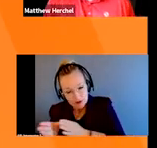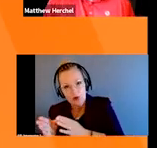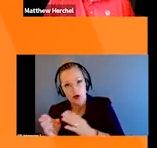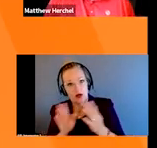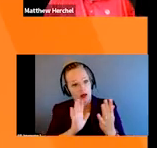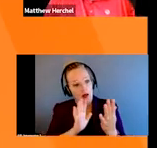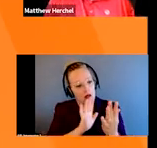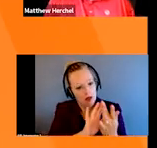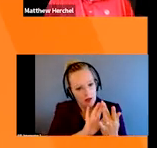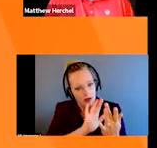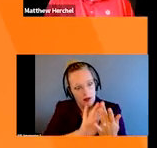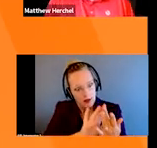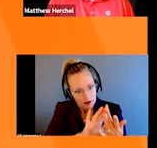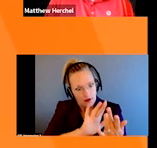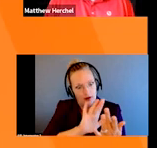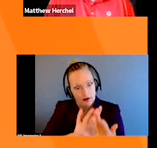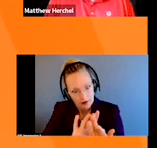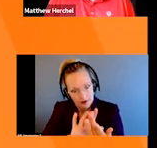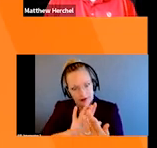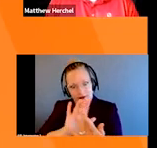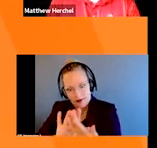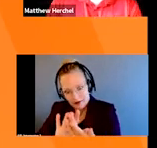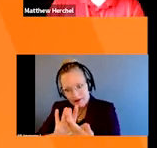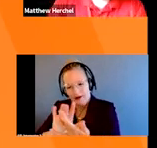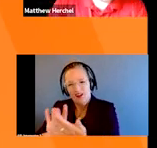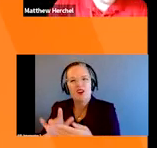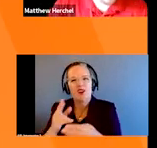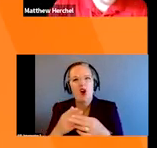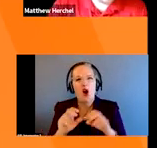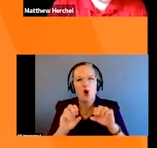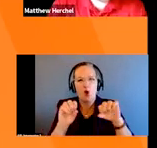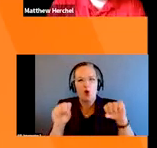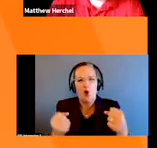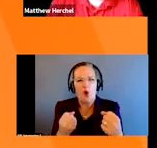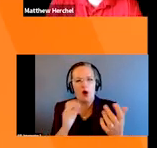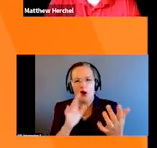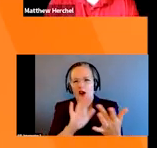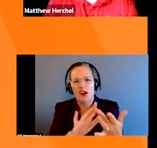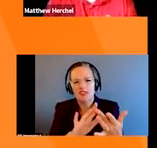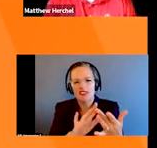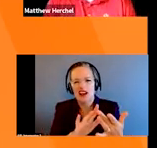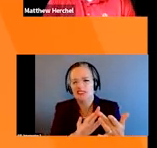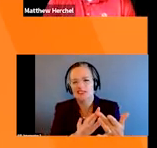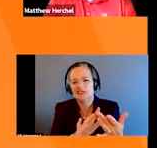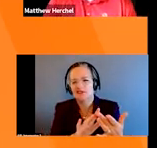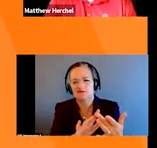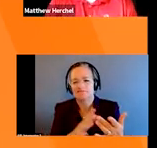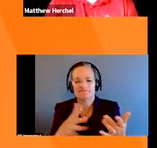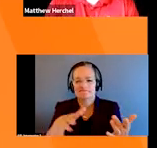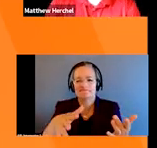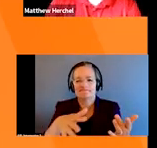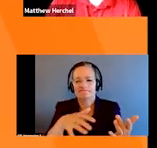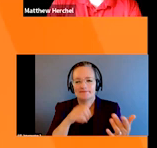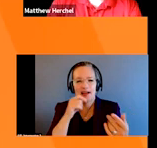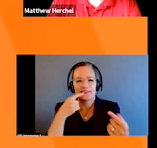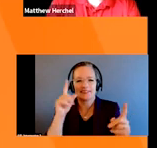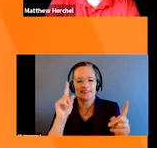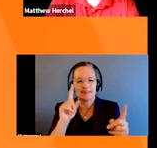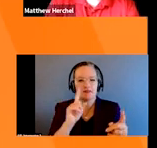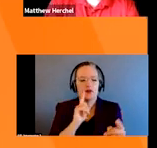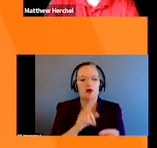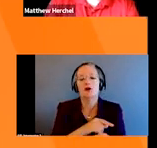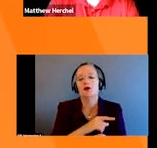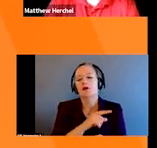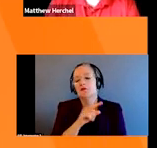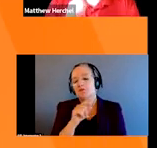cold connection. Those really don't work very well. I'm going to use Laura here as an example. I haven't got no affiliation to Laura. Laura's just going to be